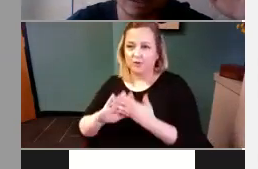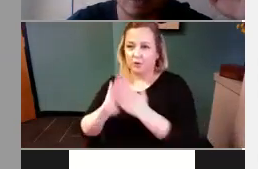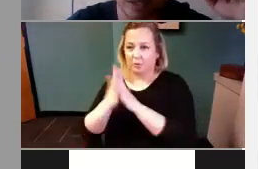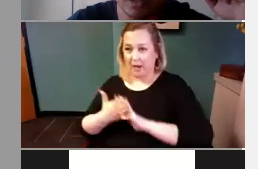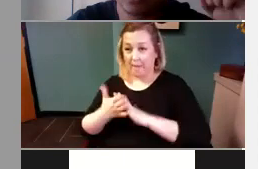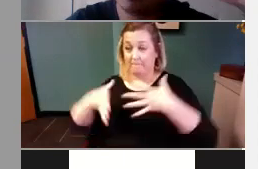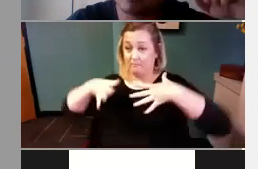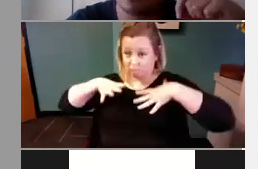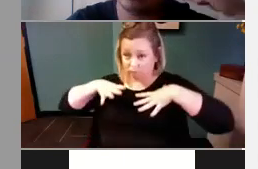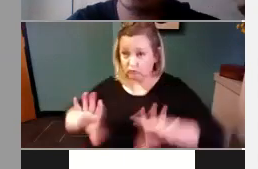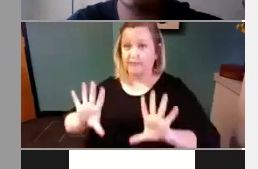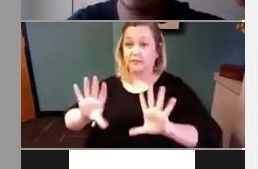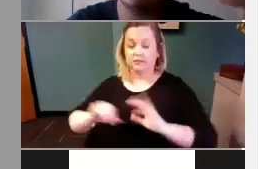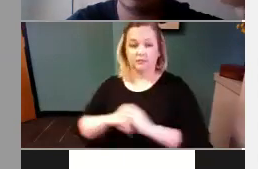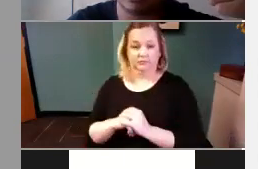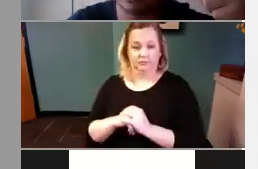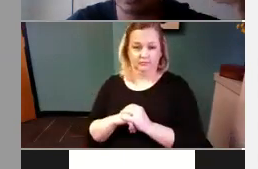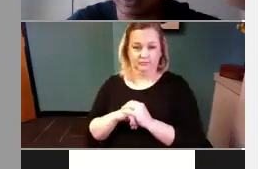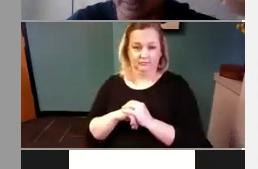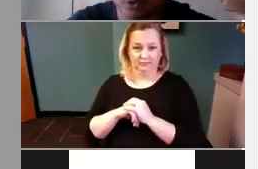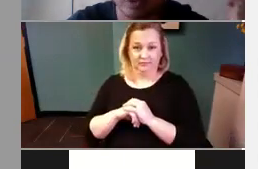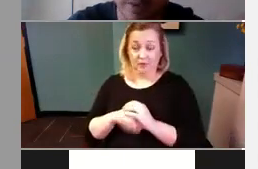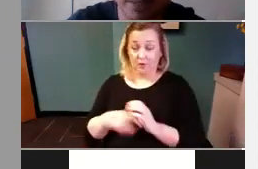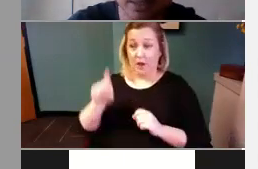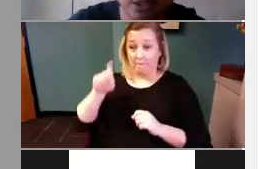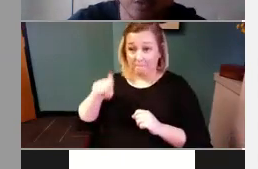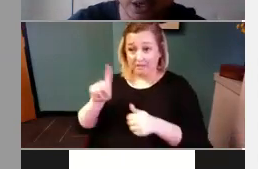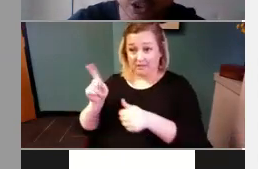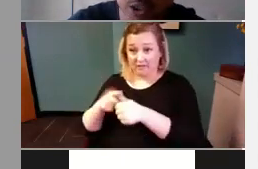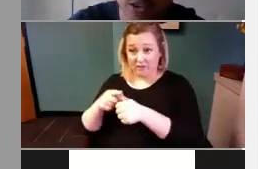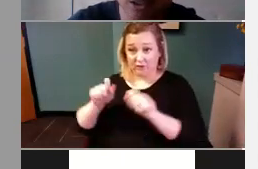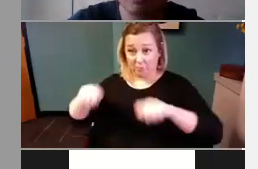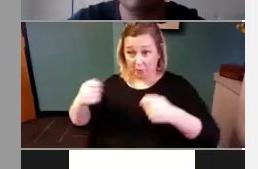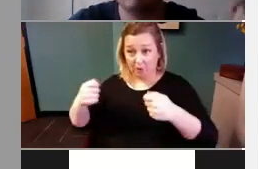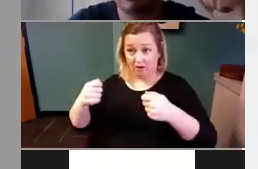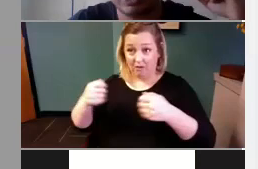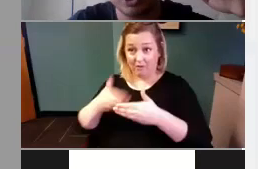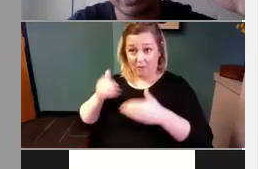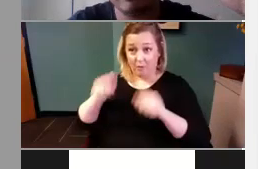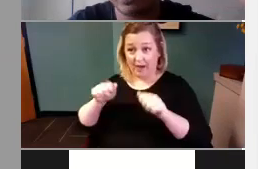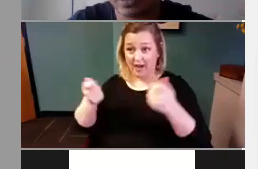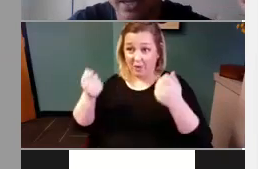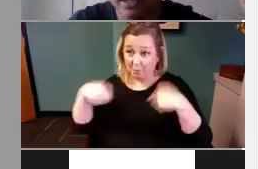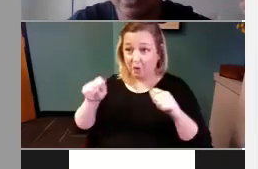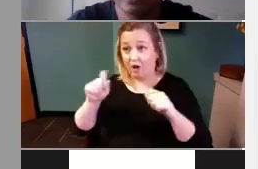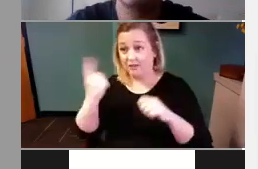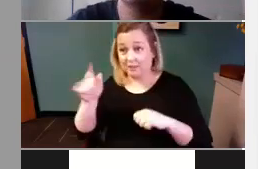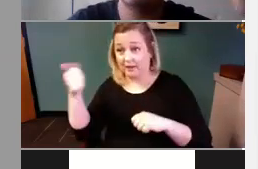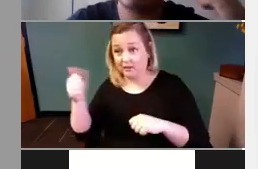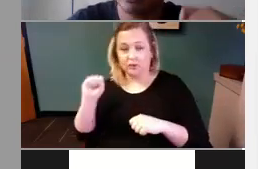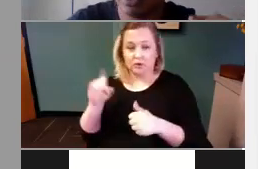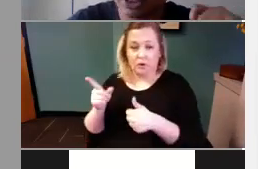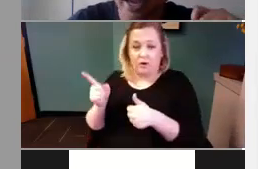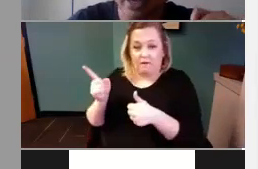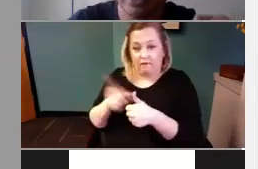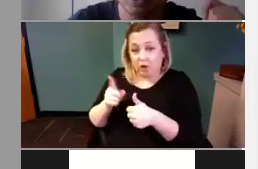to wear before he can wear the other thing. So a person needs to wear a shirt before he or she can wear a tie, and then